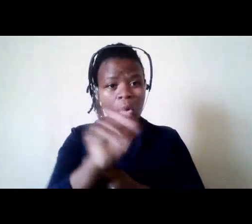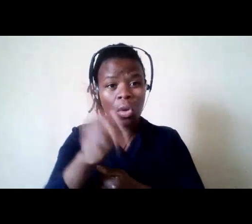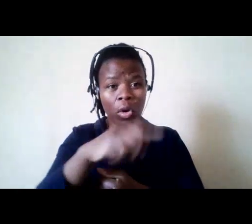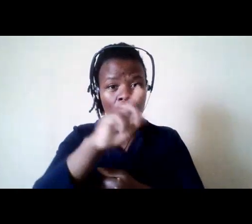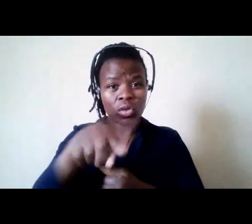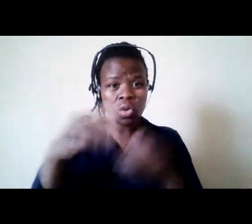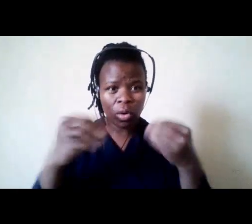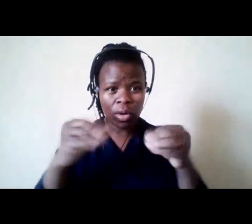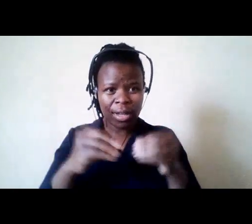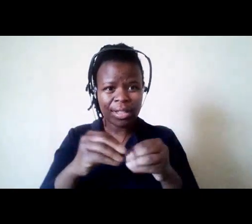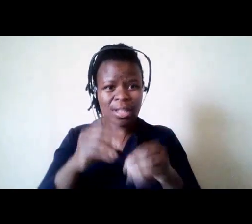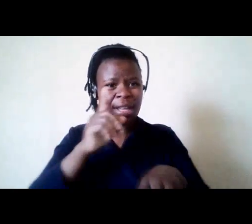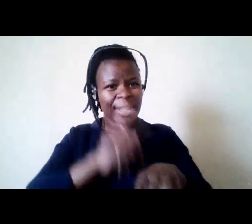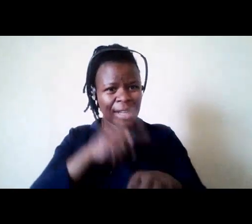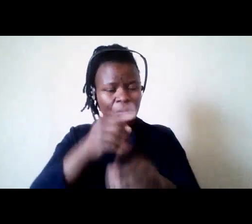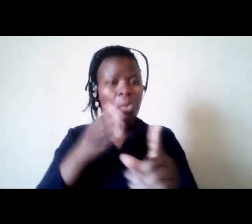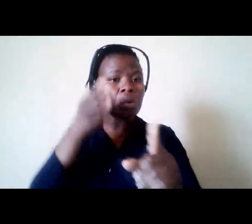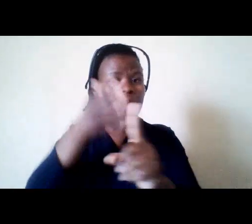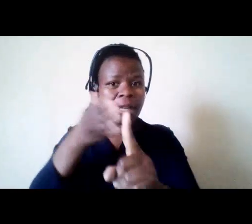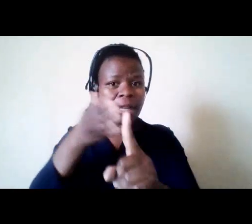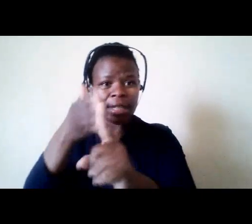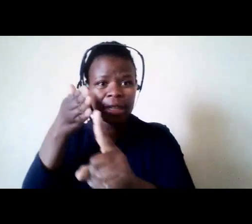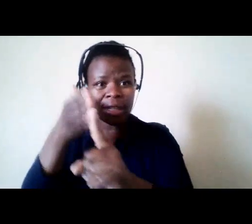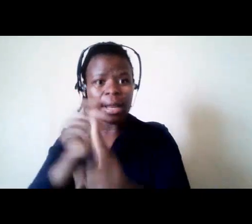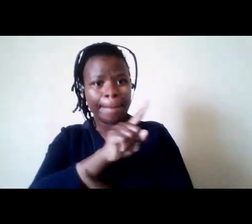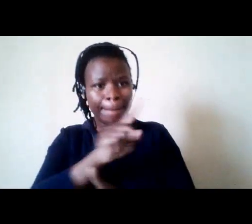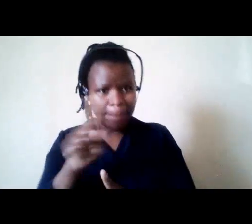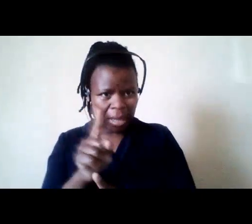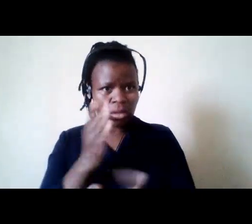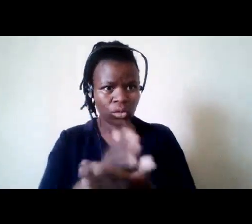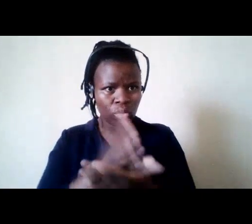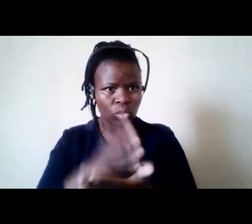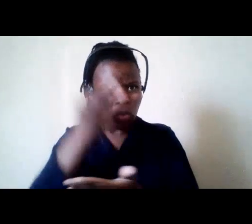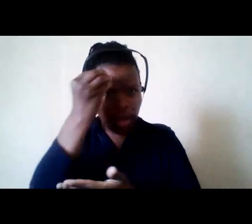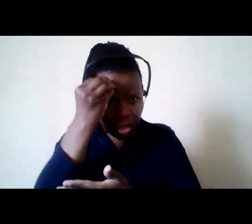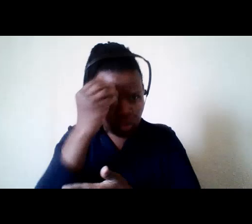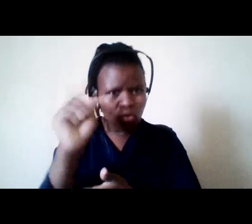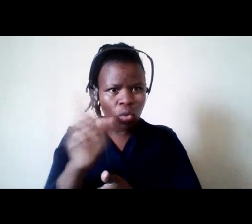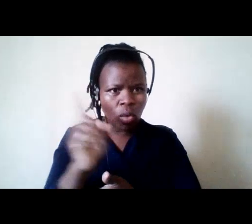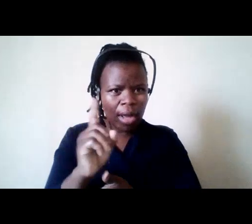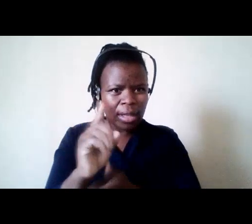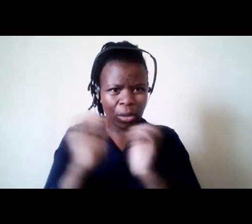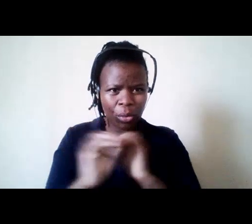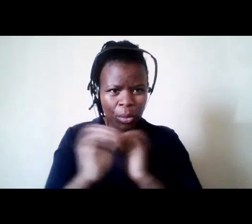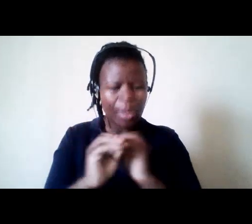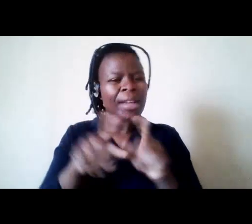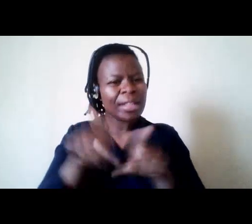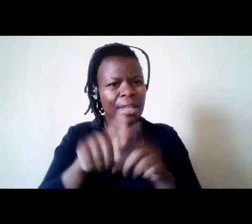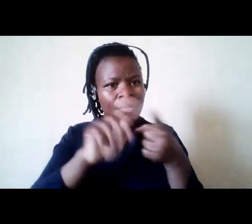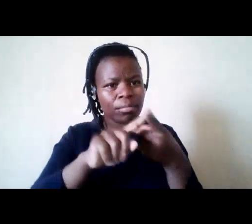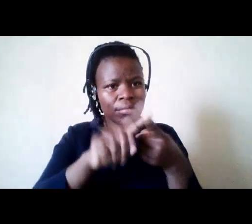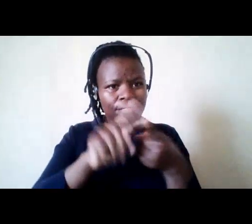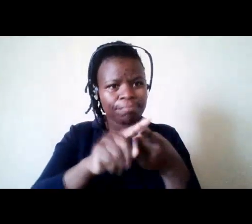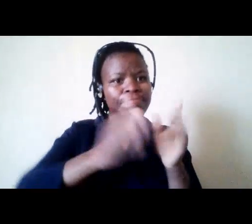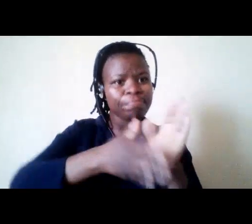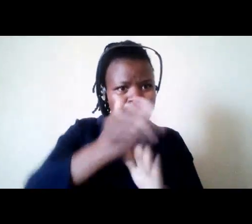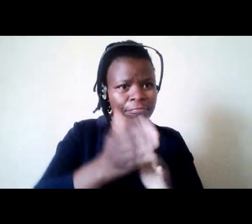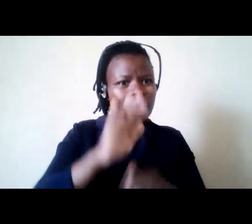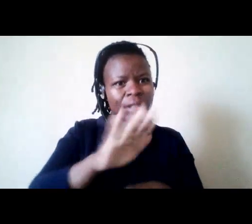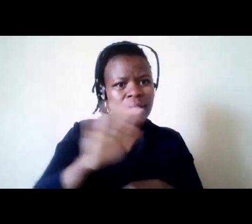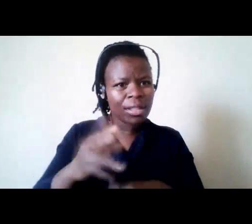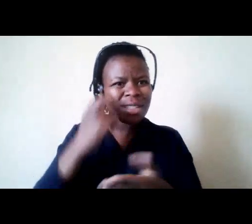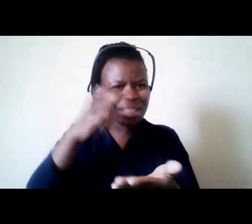However, we're not remedying what the issue is. One, when we are taking the children where they need to go, get educated where they need to